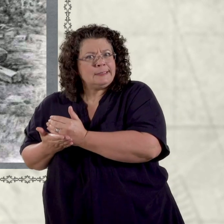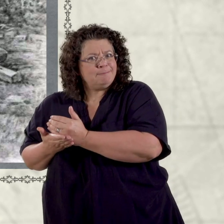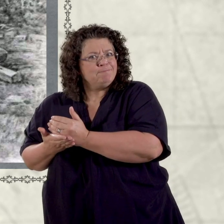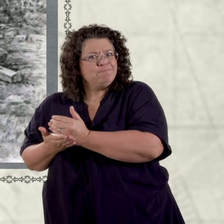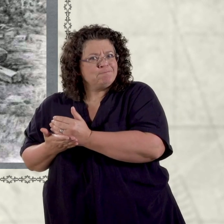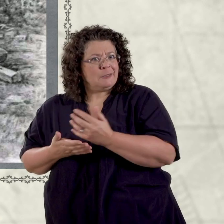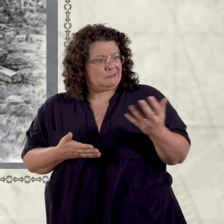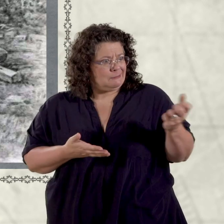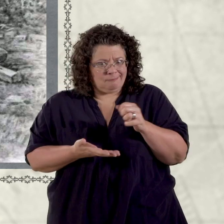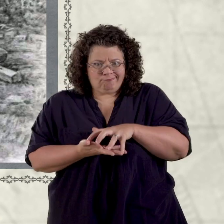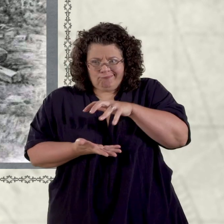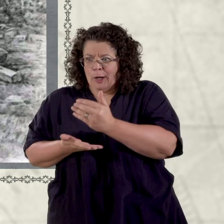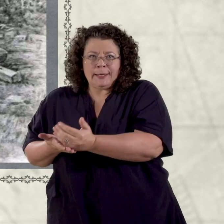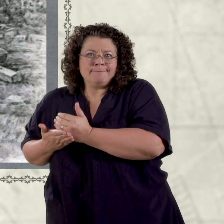savings,